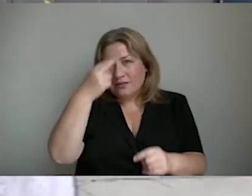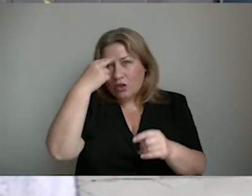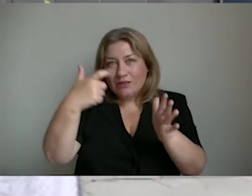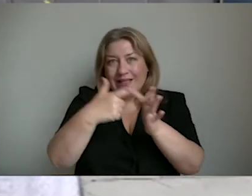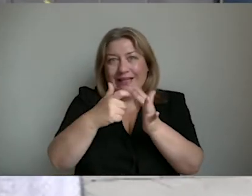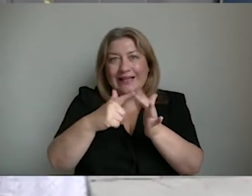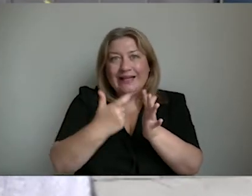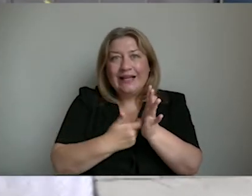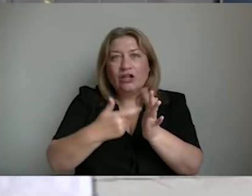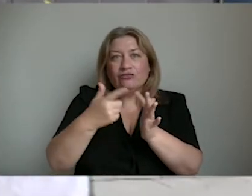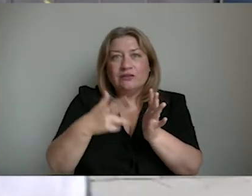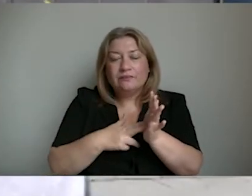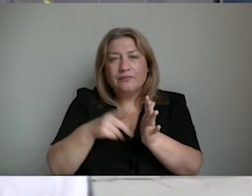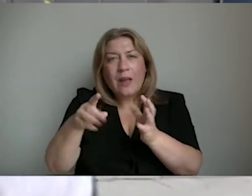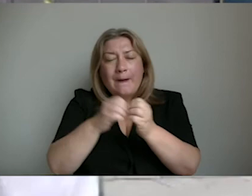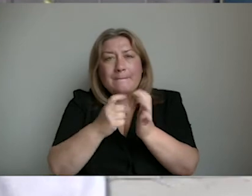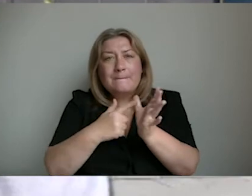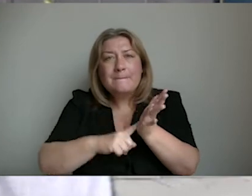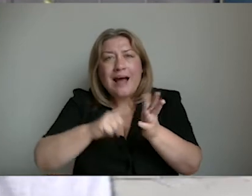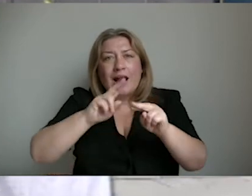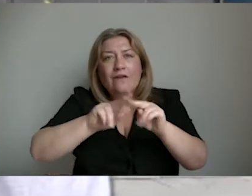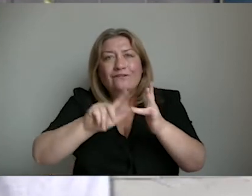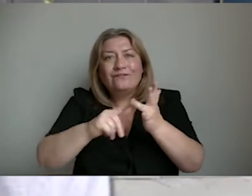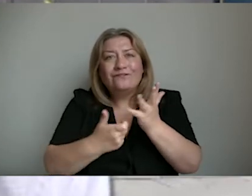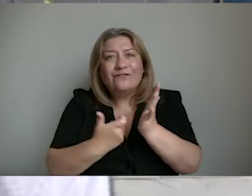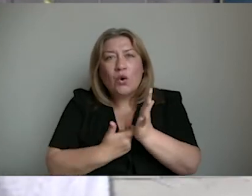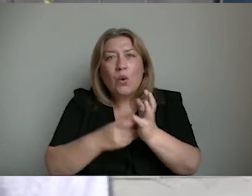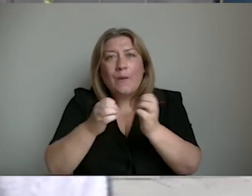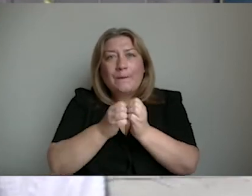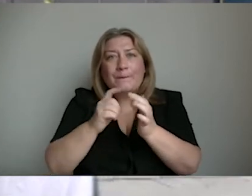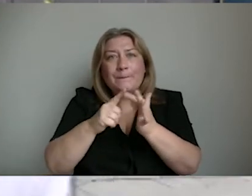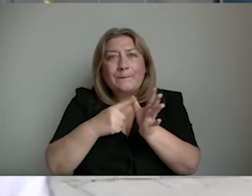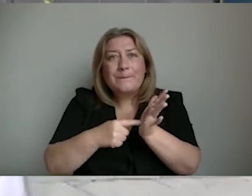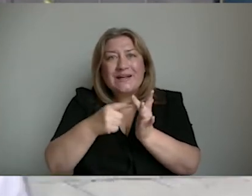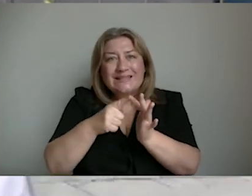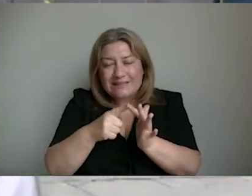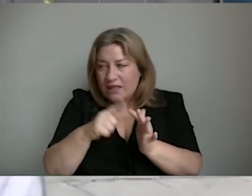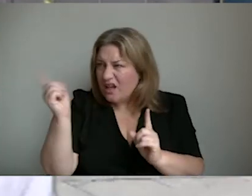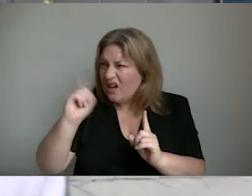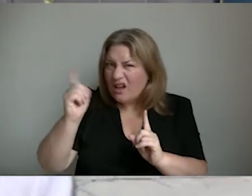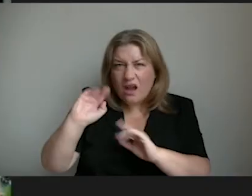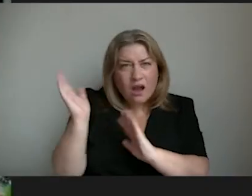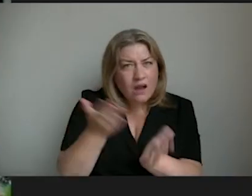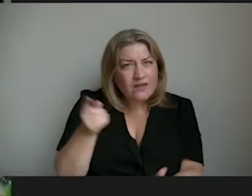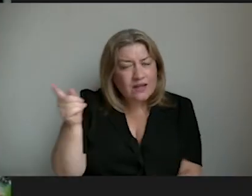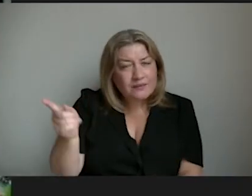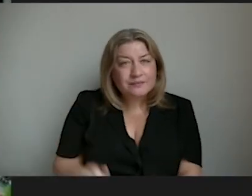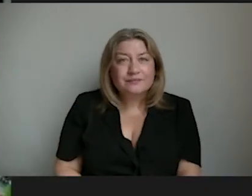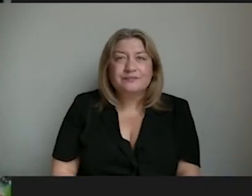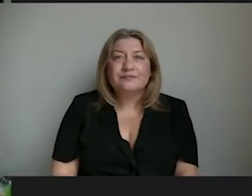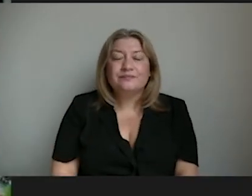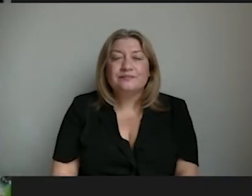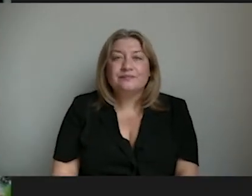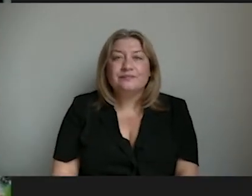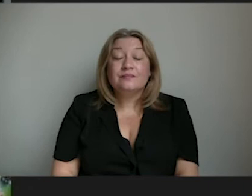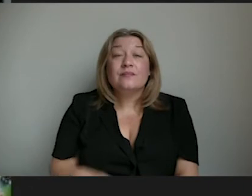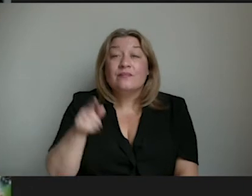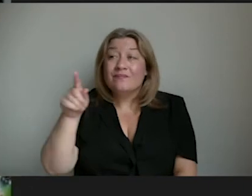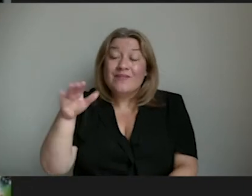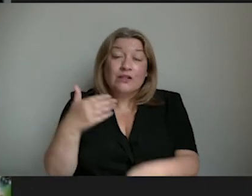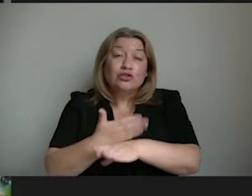Kieran has asked, what do you have with Balfour Beatty? Okay, so like I said, the